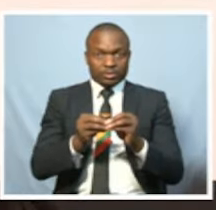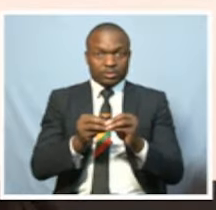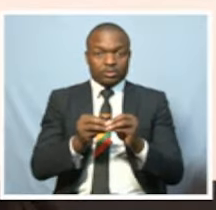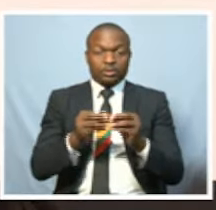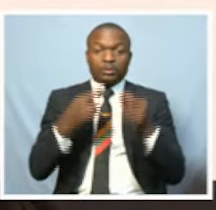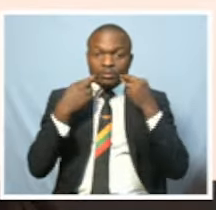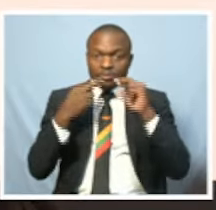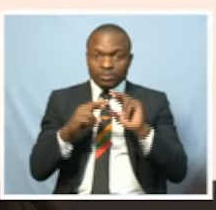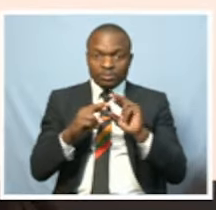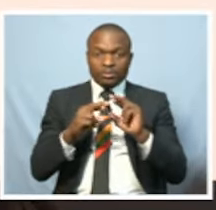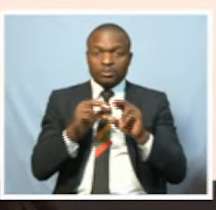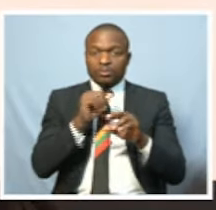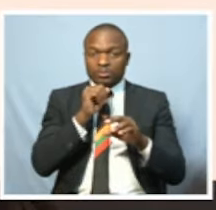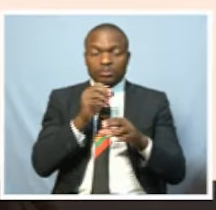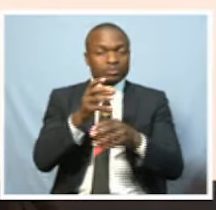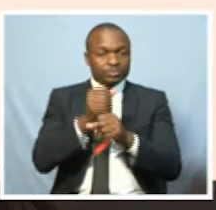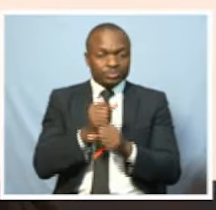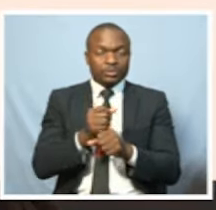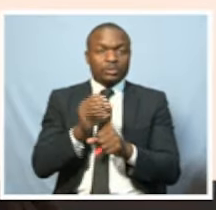to